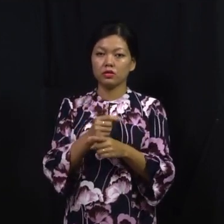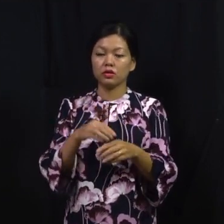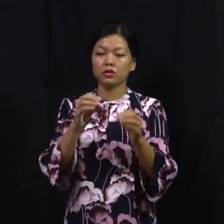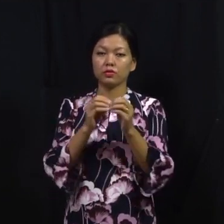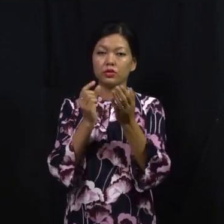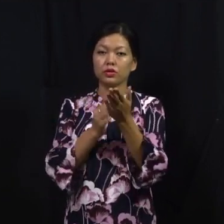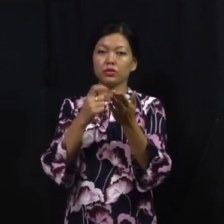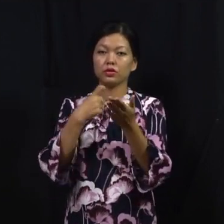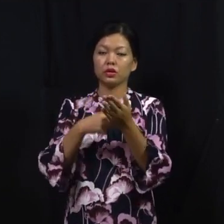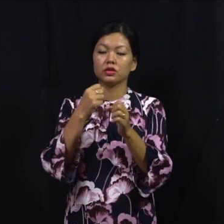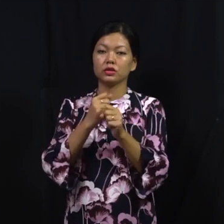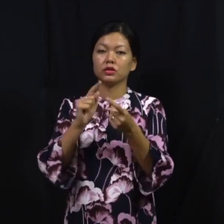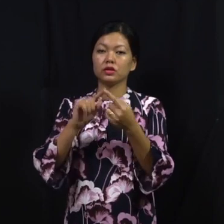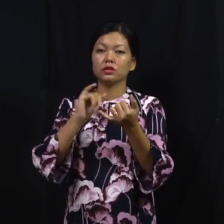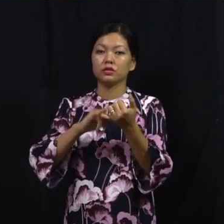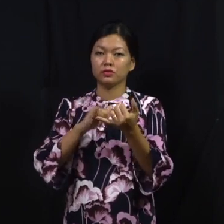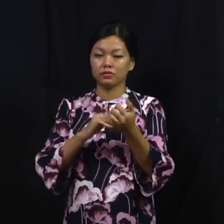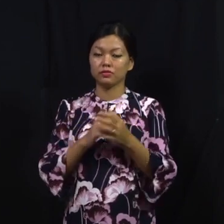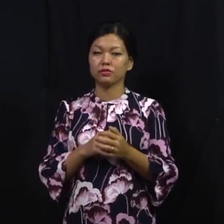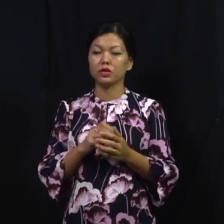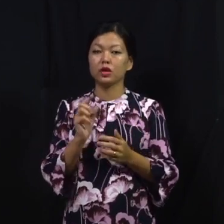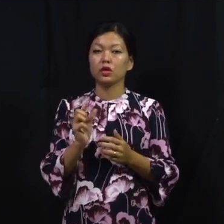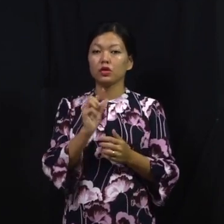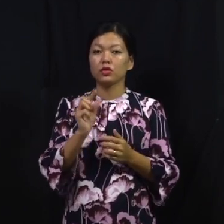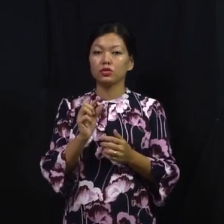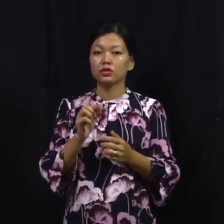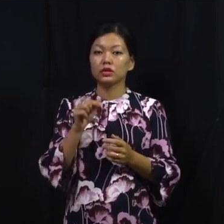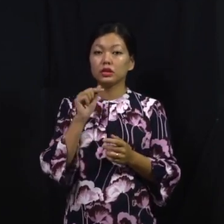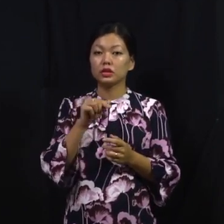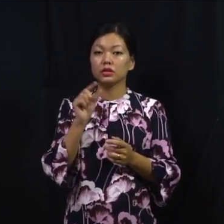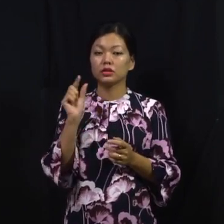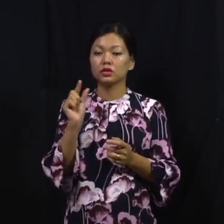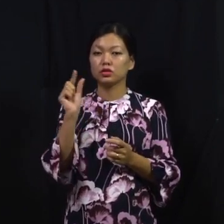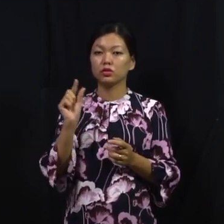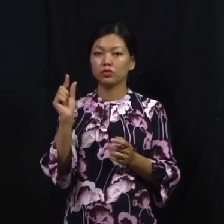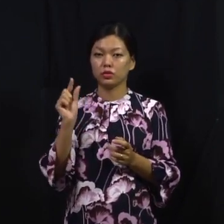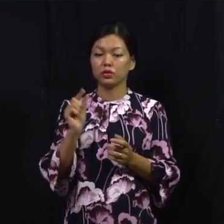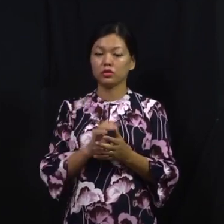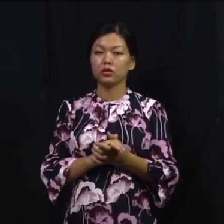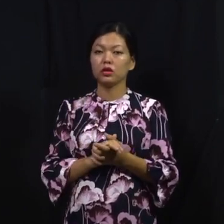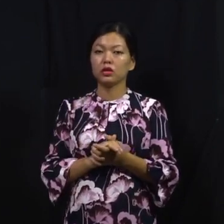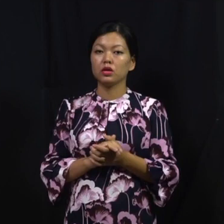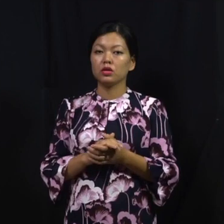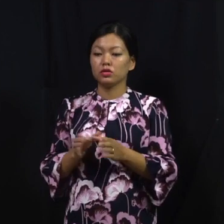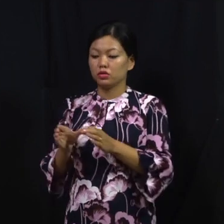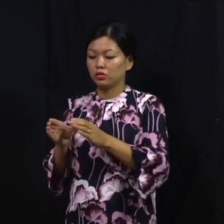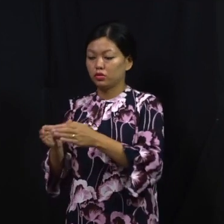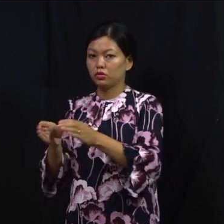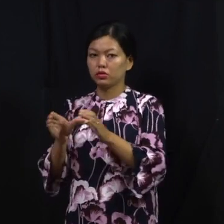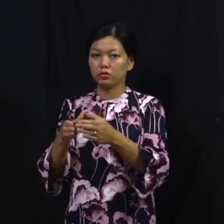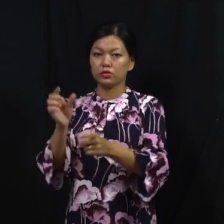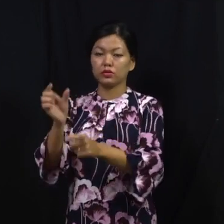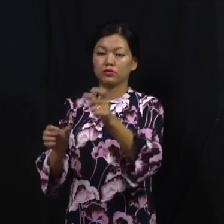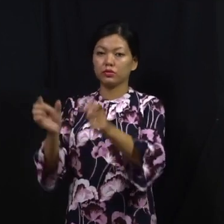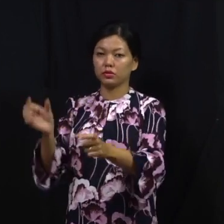term nation to denote people who have ethnic unity, inhabiting a territory of geographic unity.